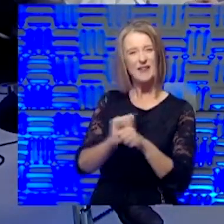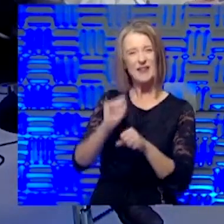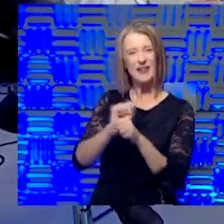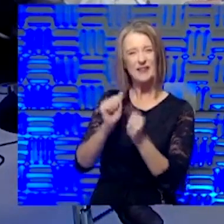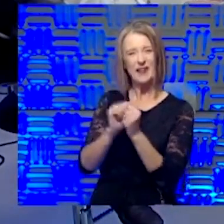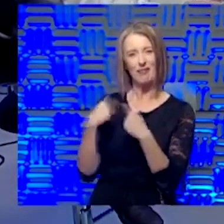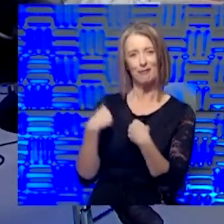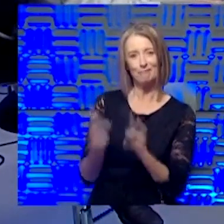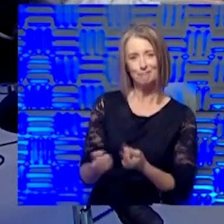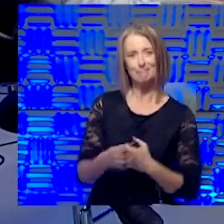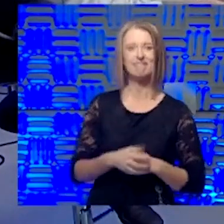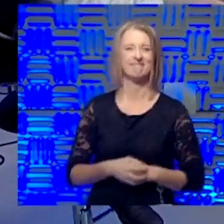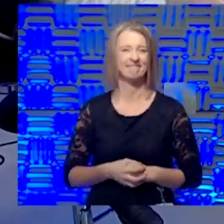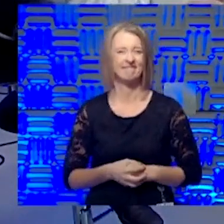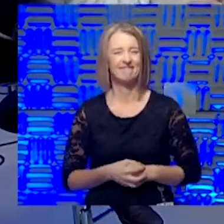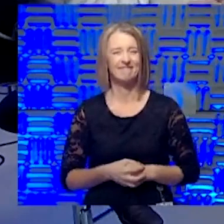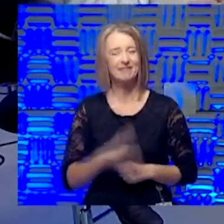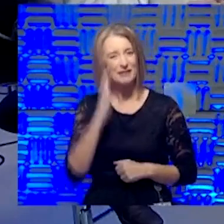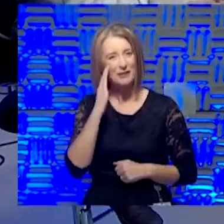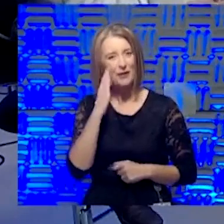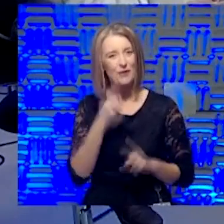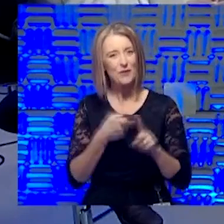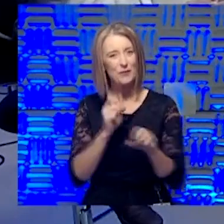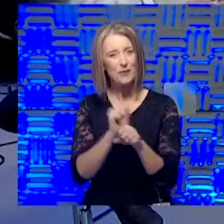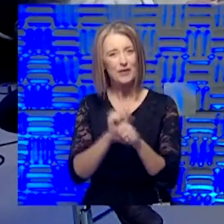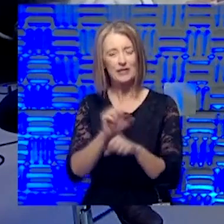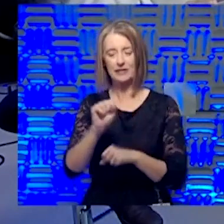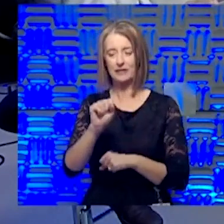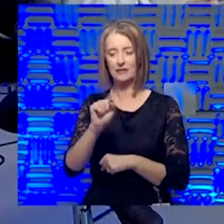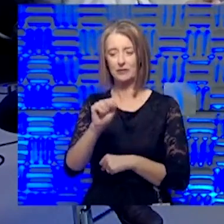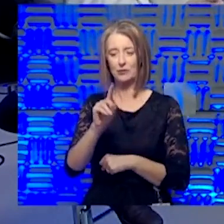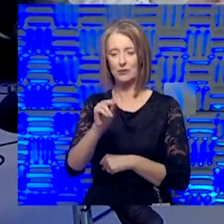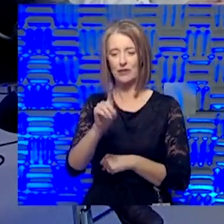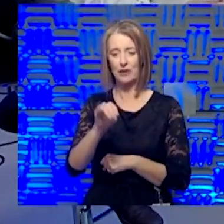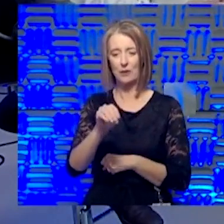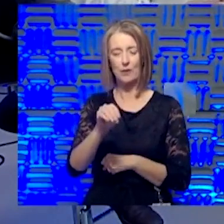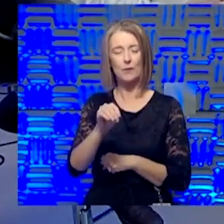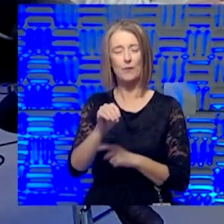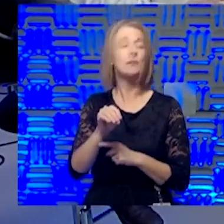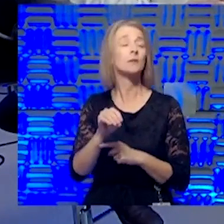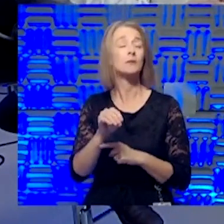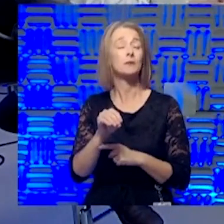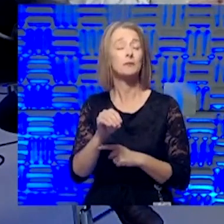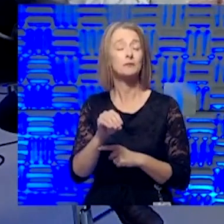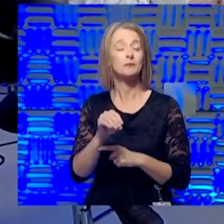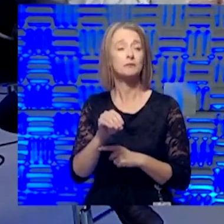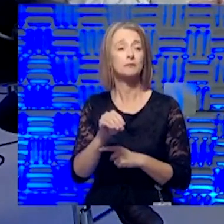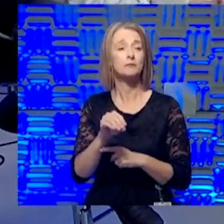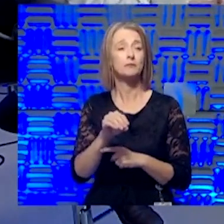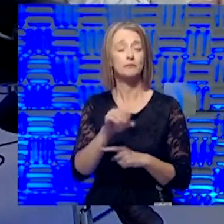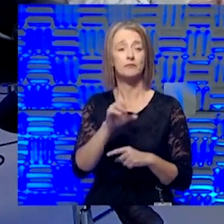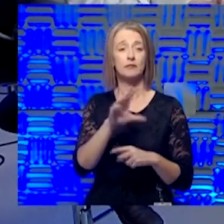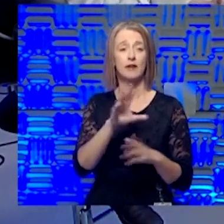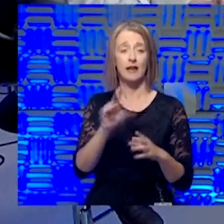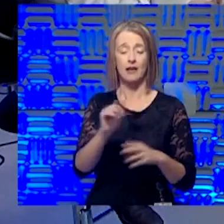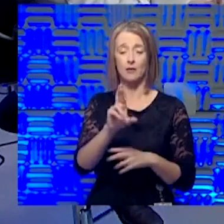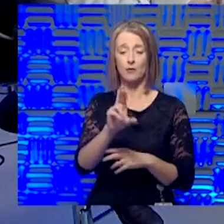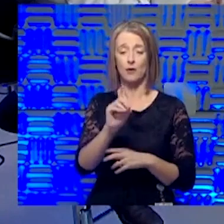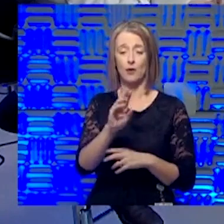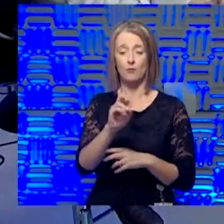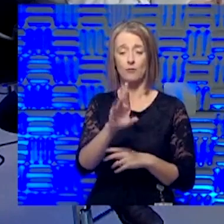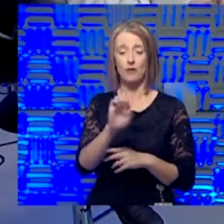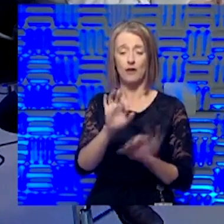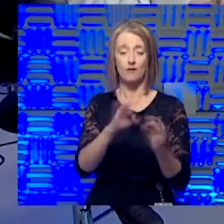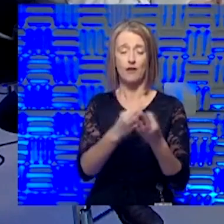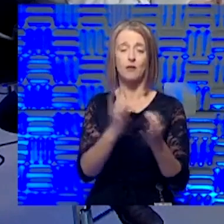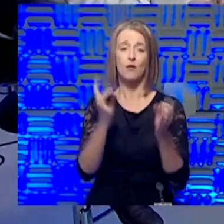down here in the studio, working so closely, and then obviously the Robare family, which has had this great